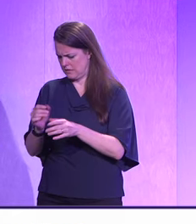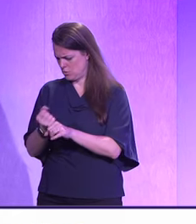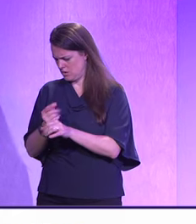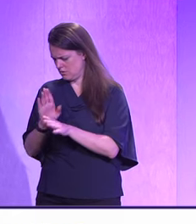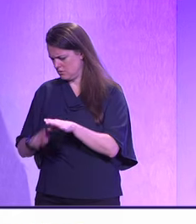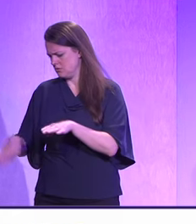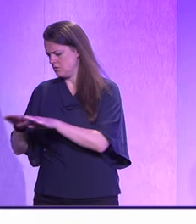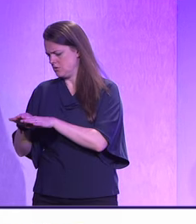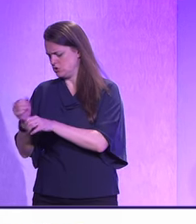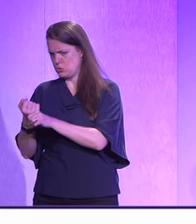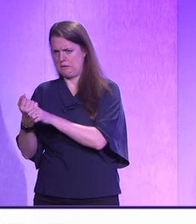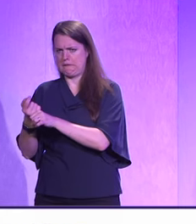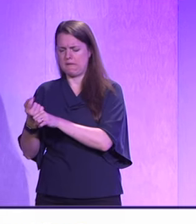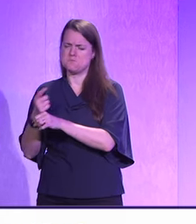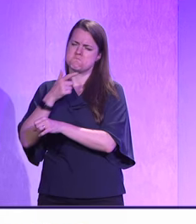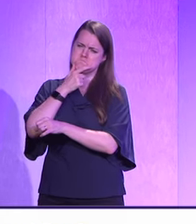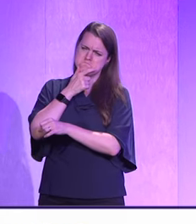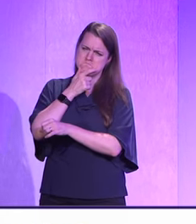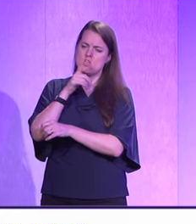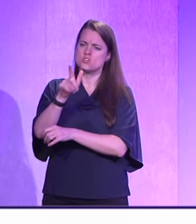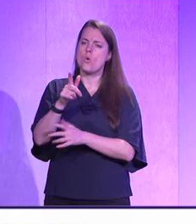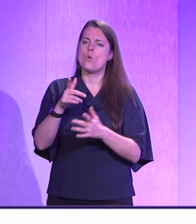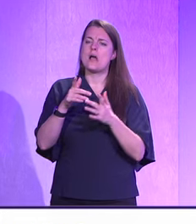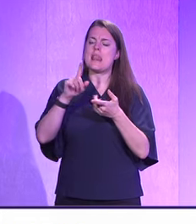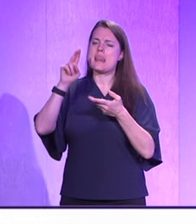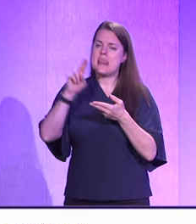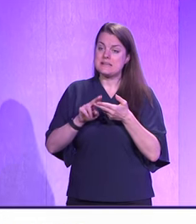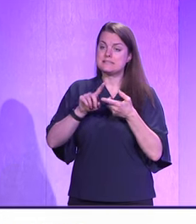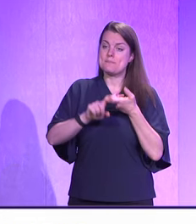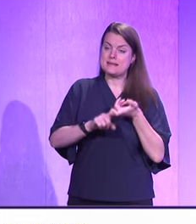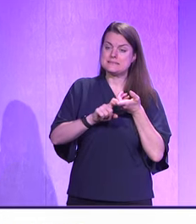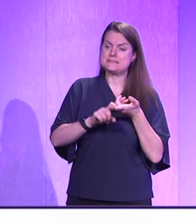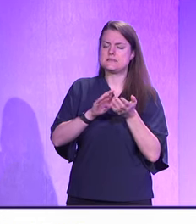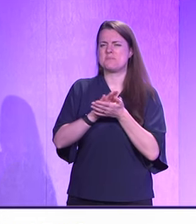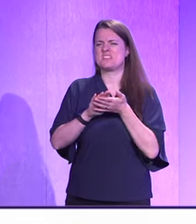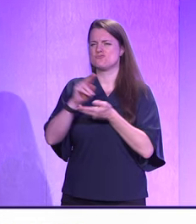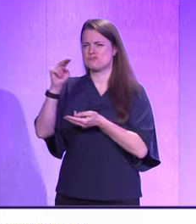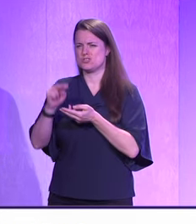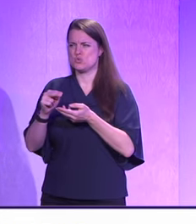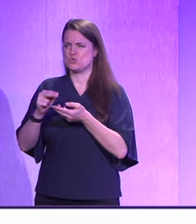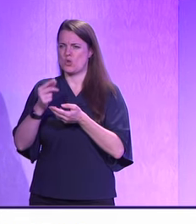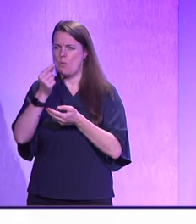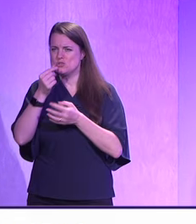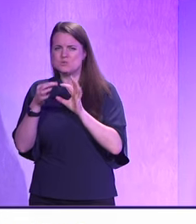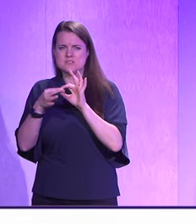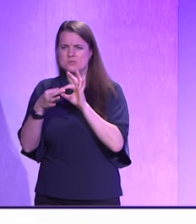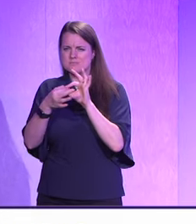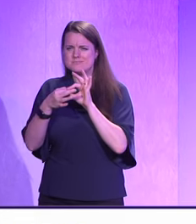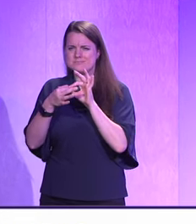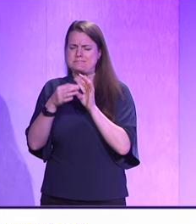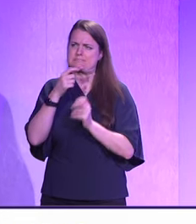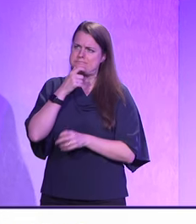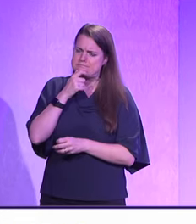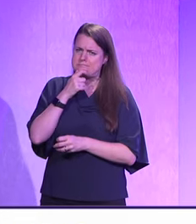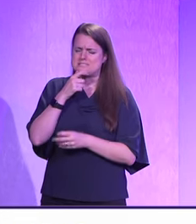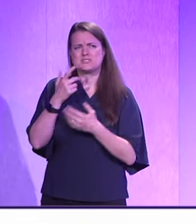kind of deliberately want some good boundaries for flow, so there's less opportunity for sort of working together and collaborating. And now we've